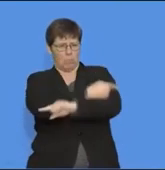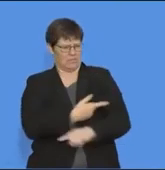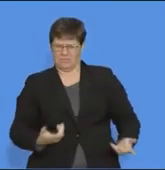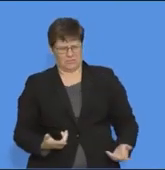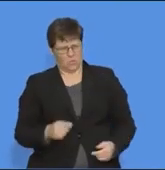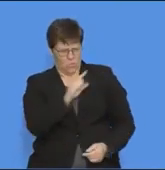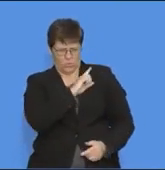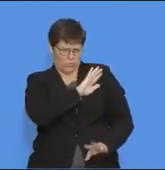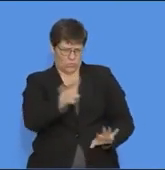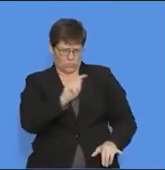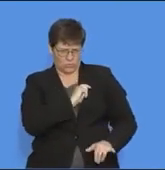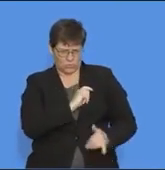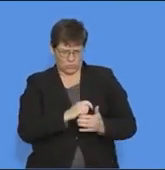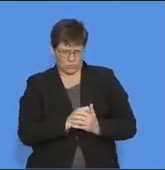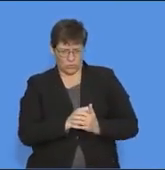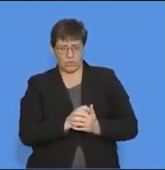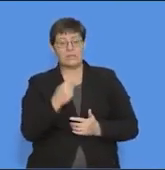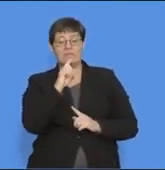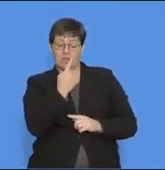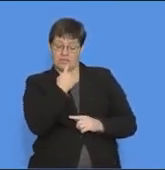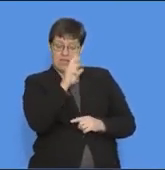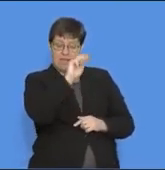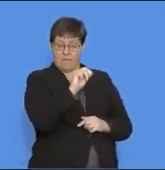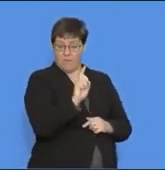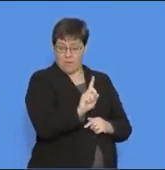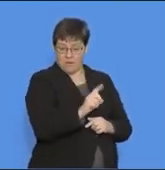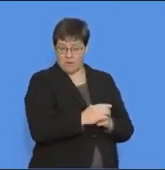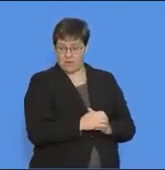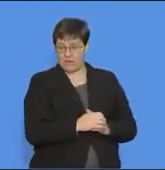So firstly, I will then say M1